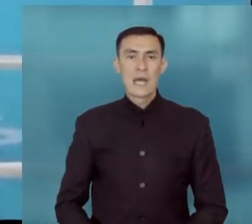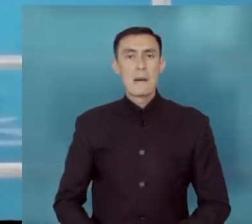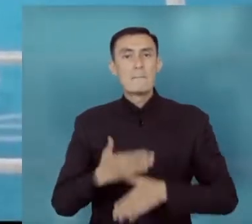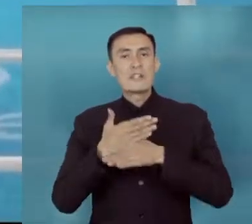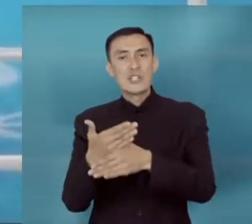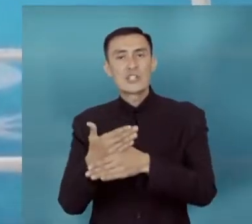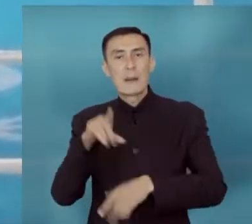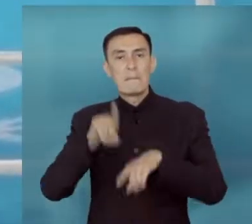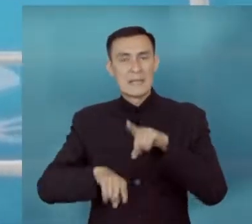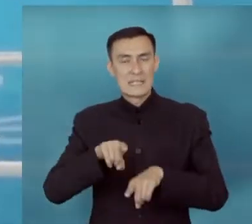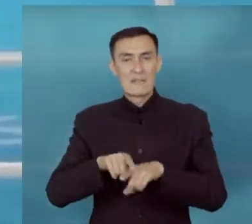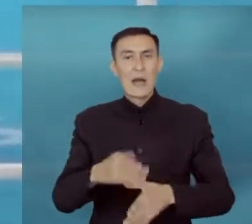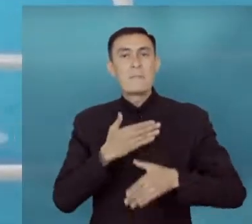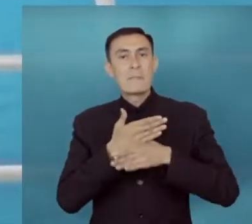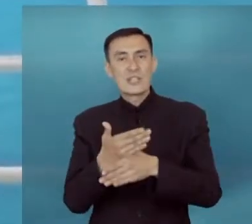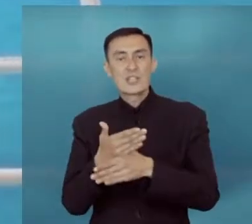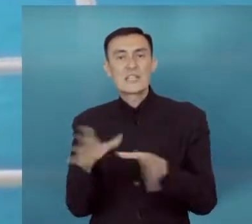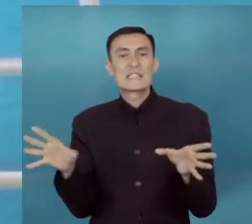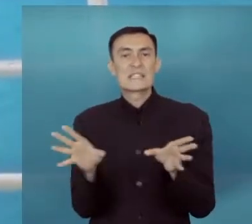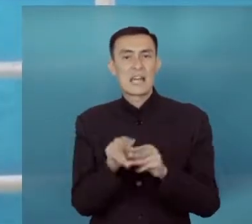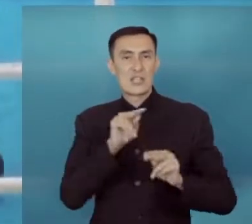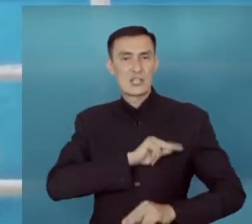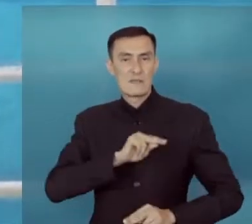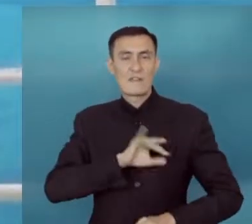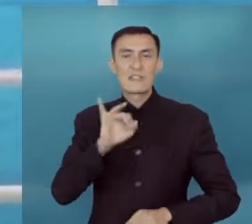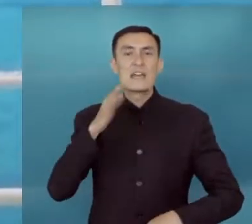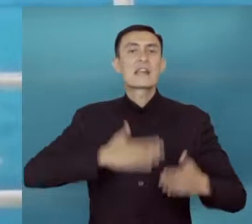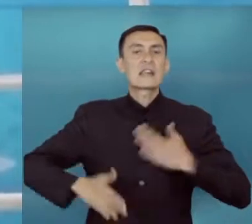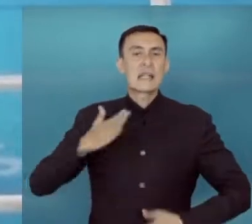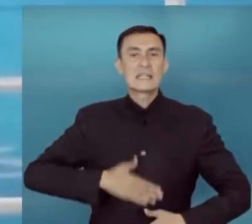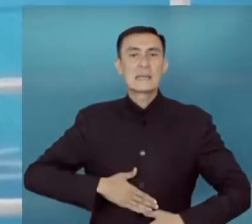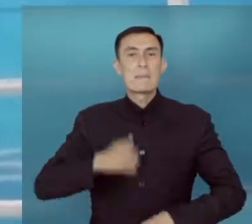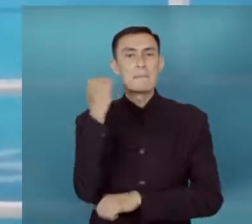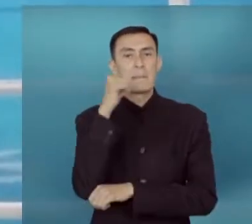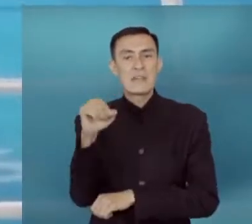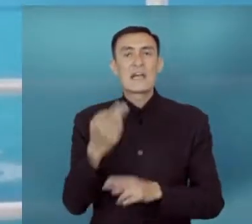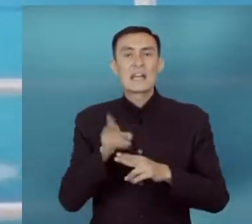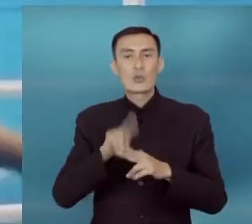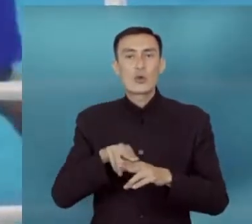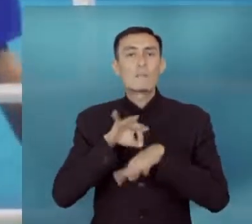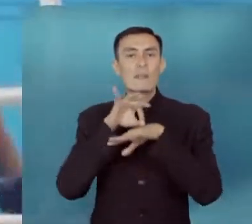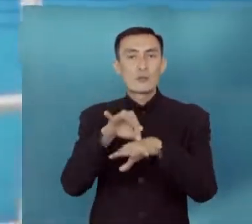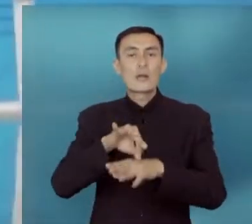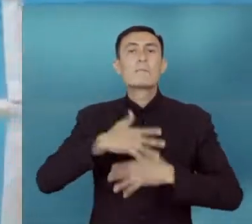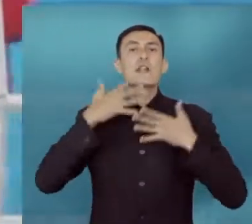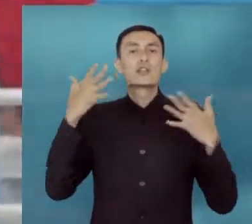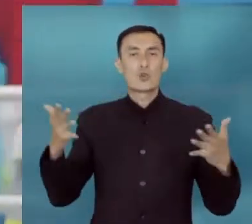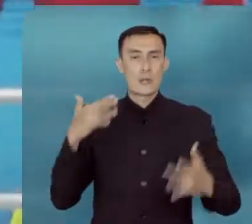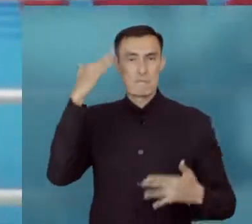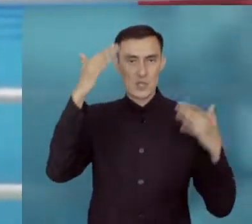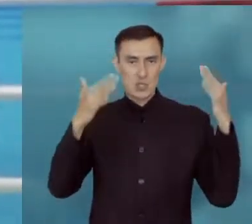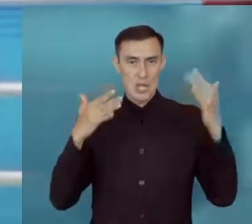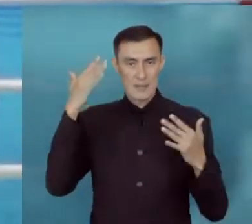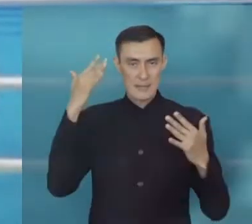It's the support of close friends and relatives, the strong support of compatriots, and the joy of small victories that lead to big